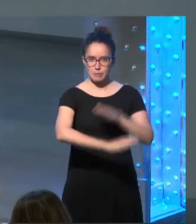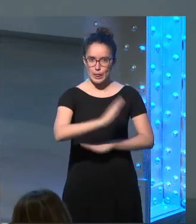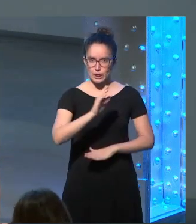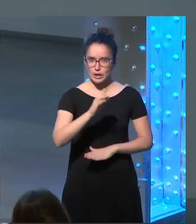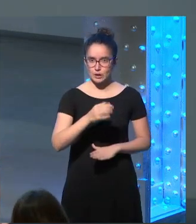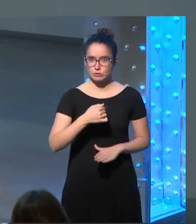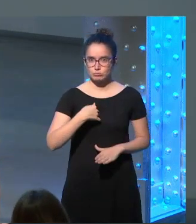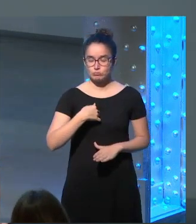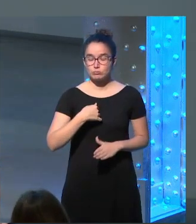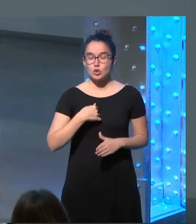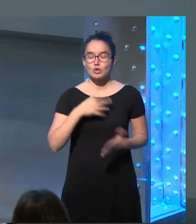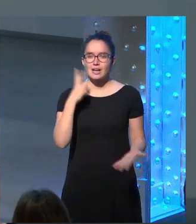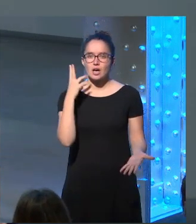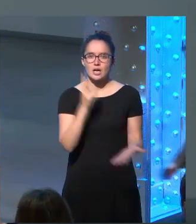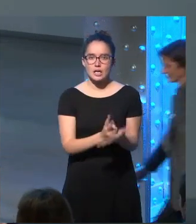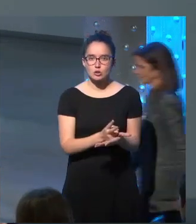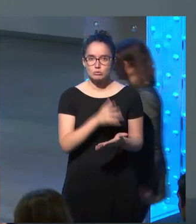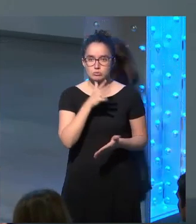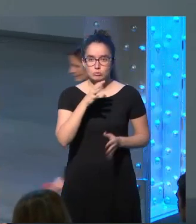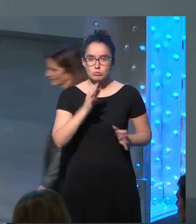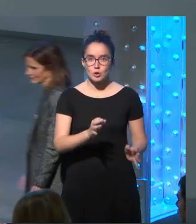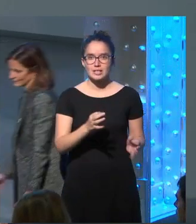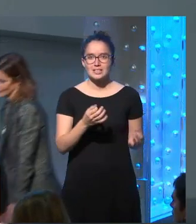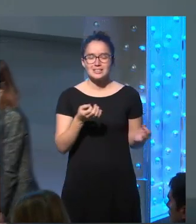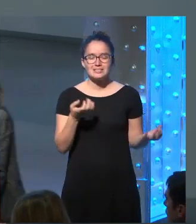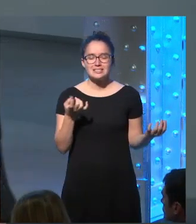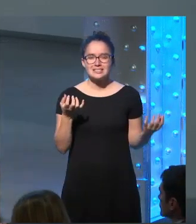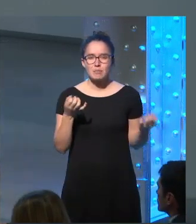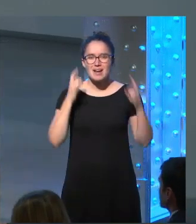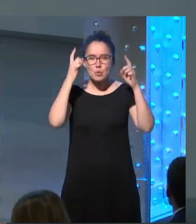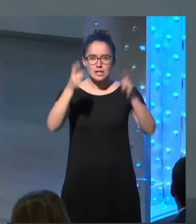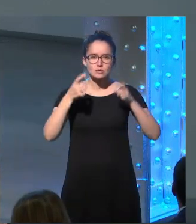one that deals with disability. The challenges, as